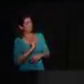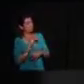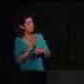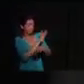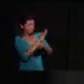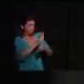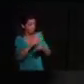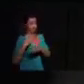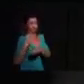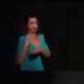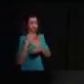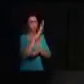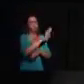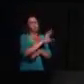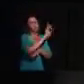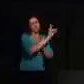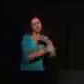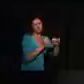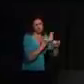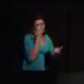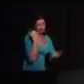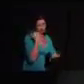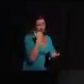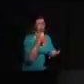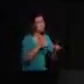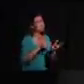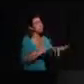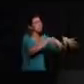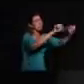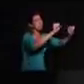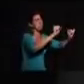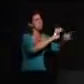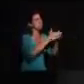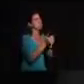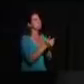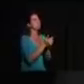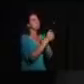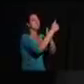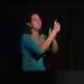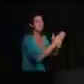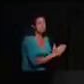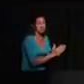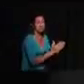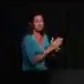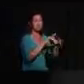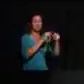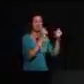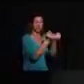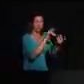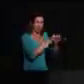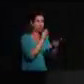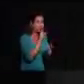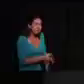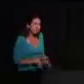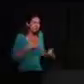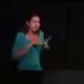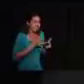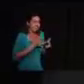ago, and eventually taking on the position of a team leader. And that's the most exciting part of my